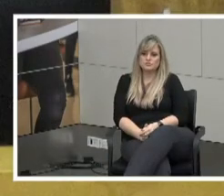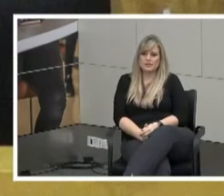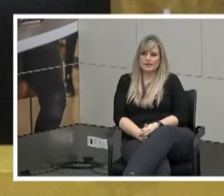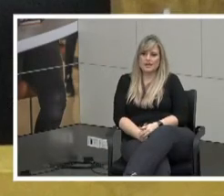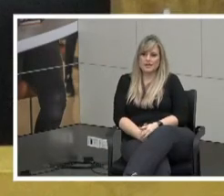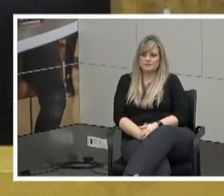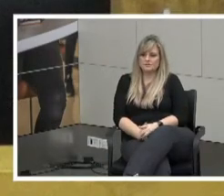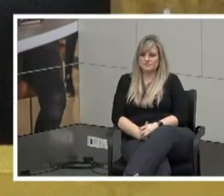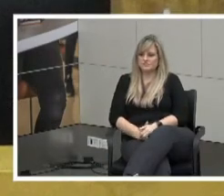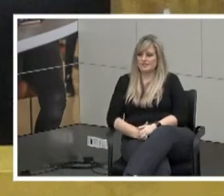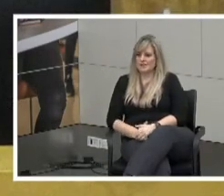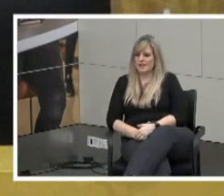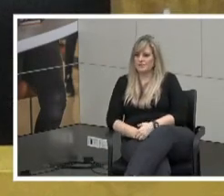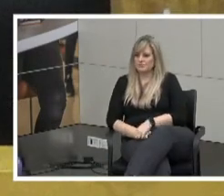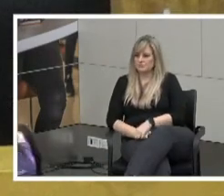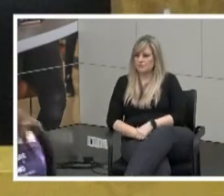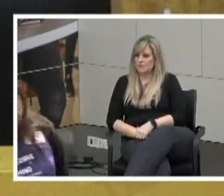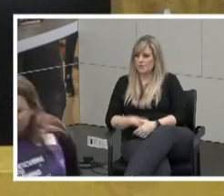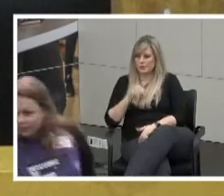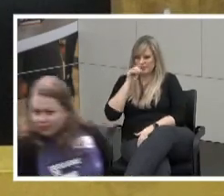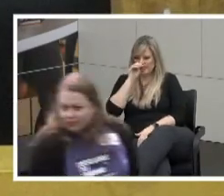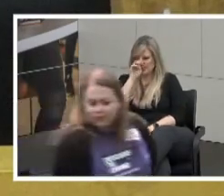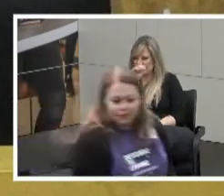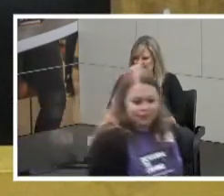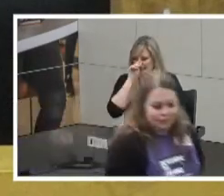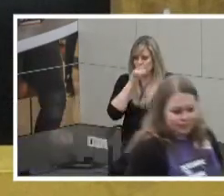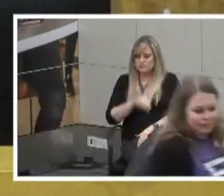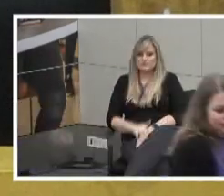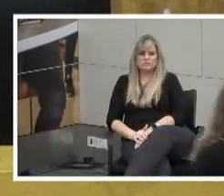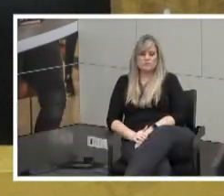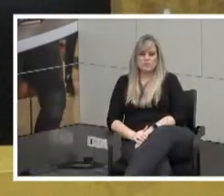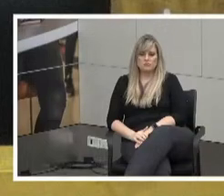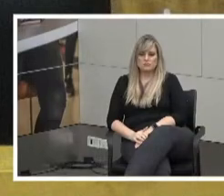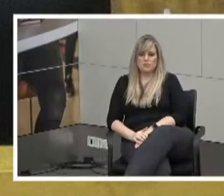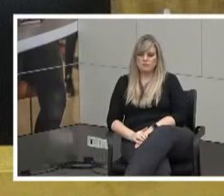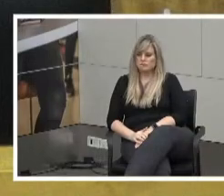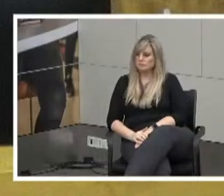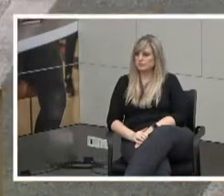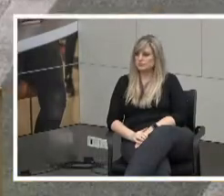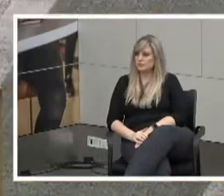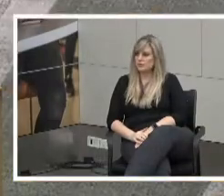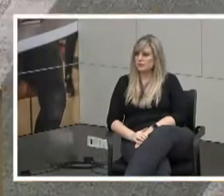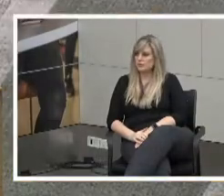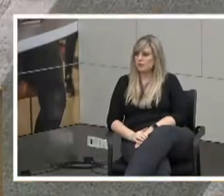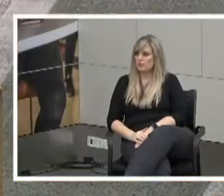you our next speaker n Robie yes